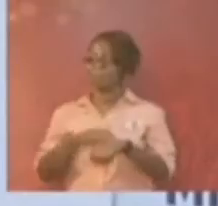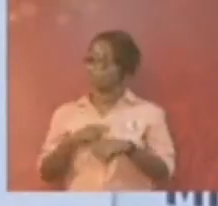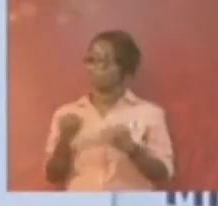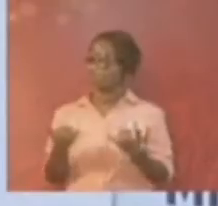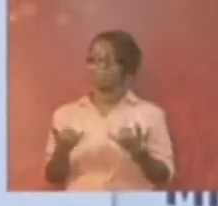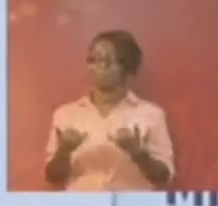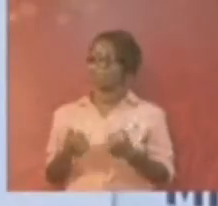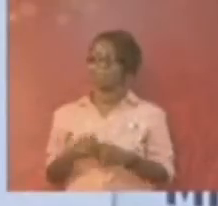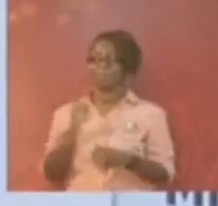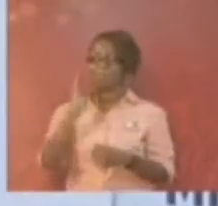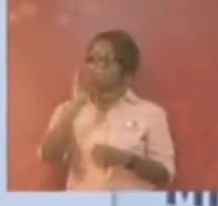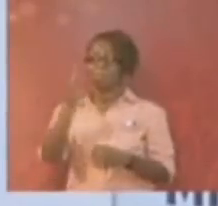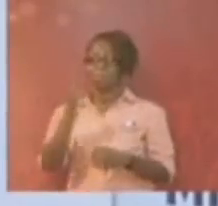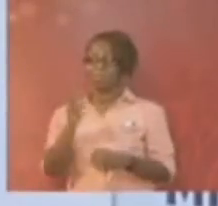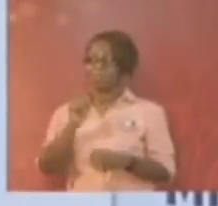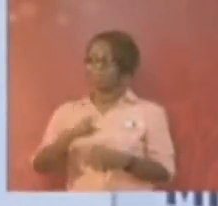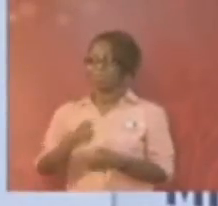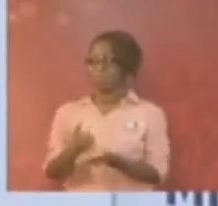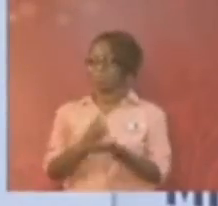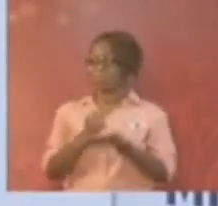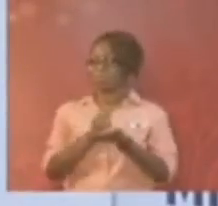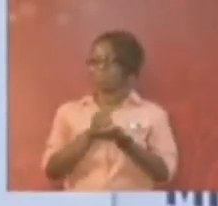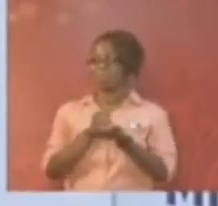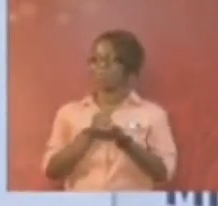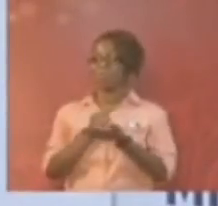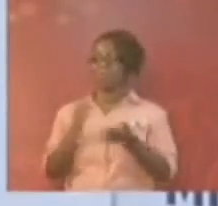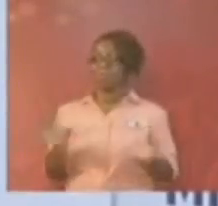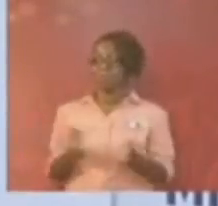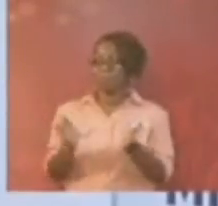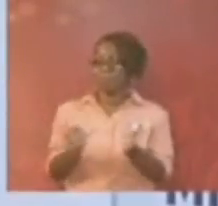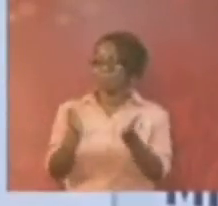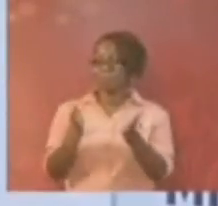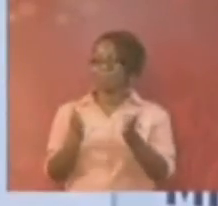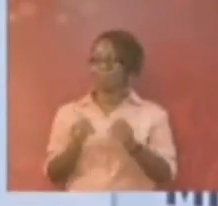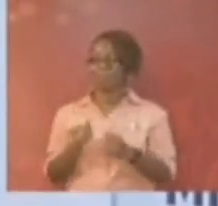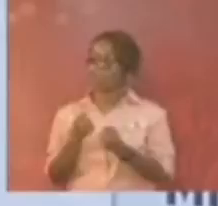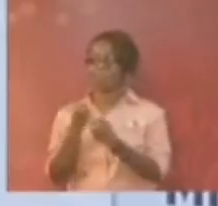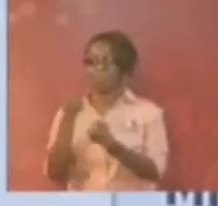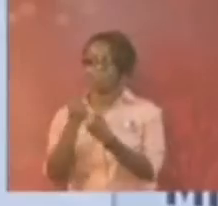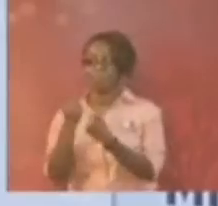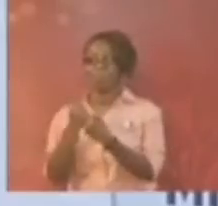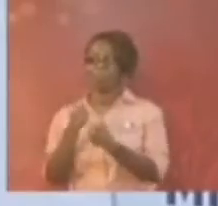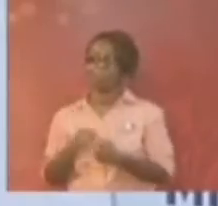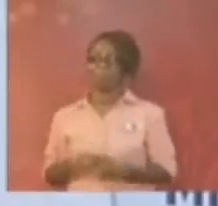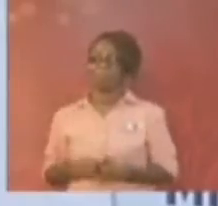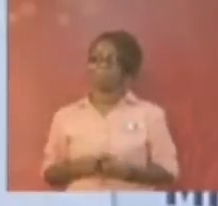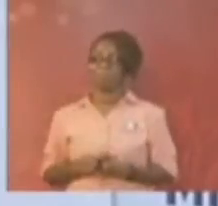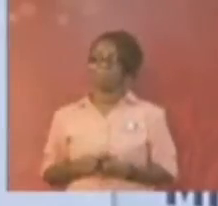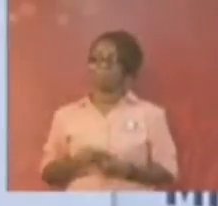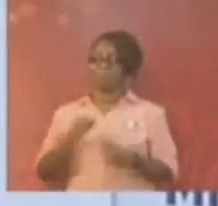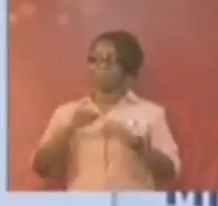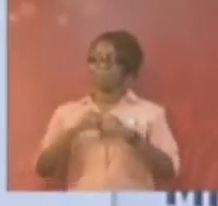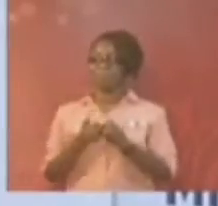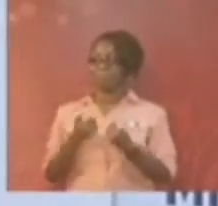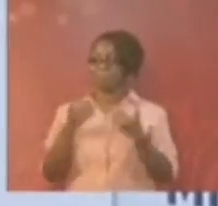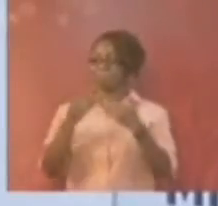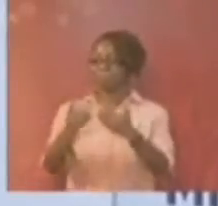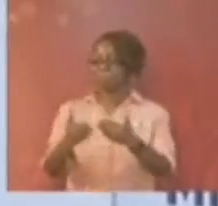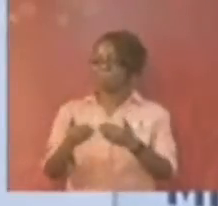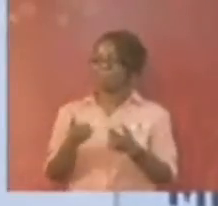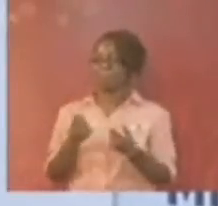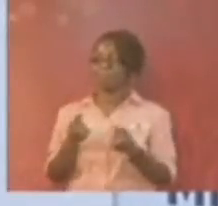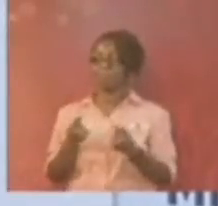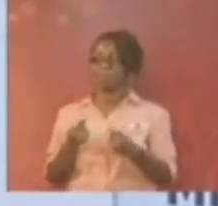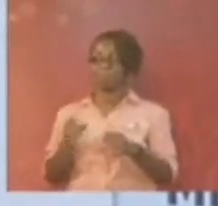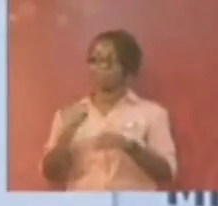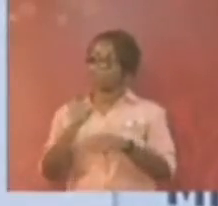difficult time, and they need our help, they need our encouragement, they need our support. So how can we navigate this season successfully?